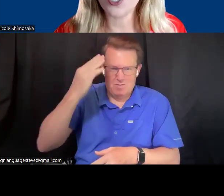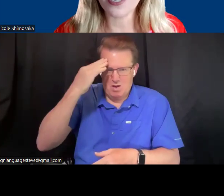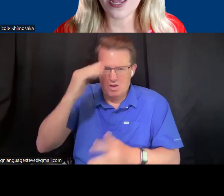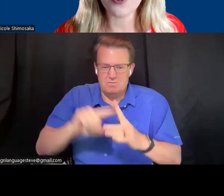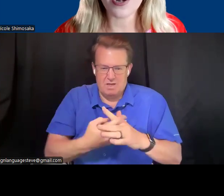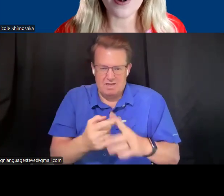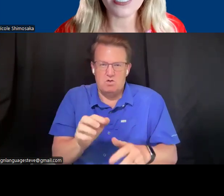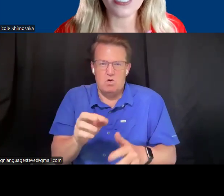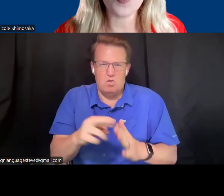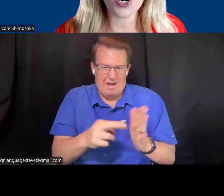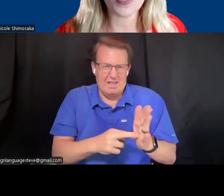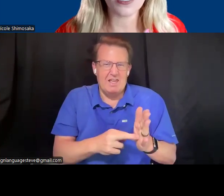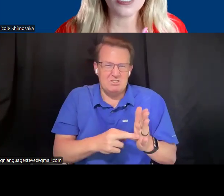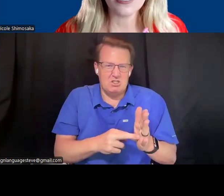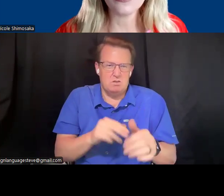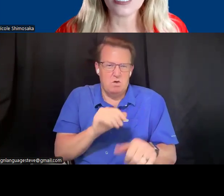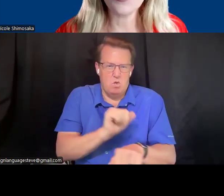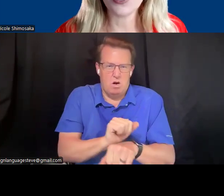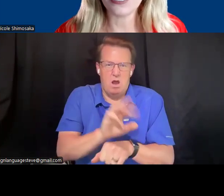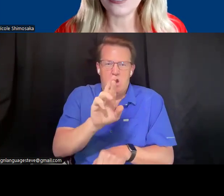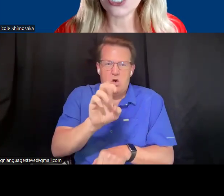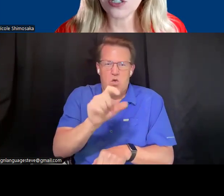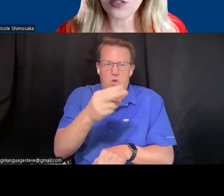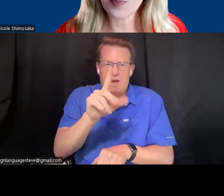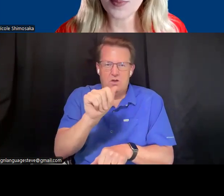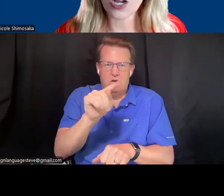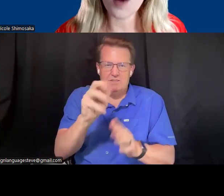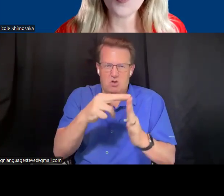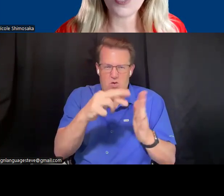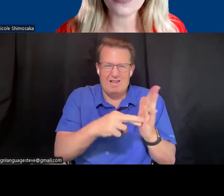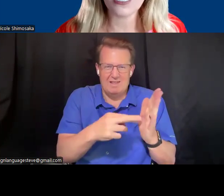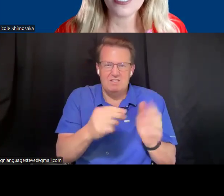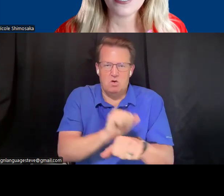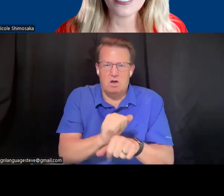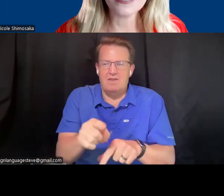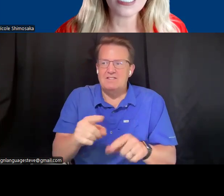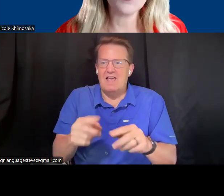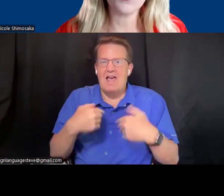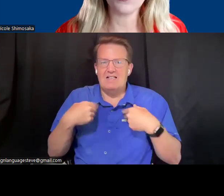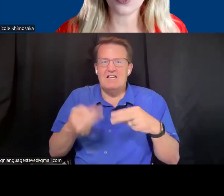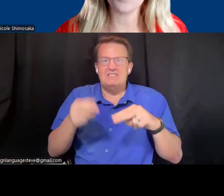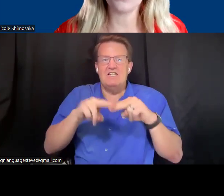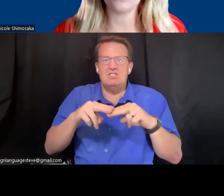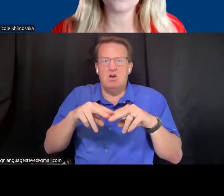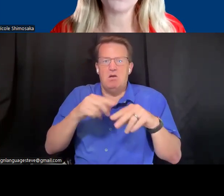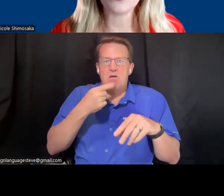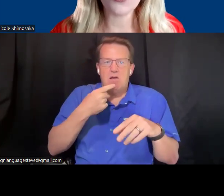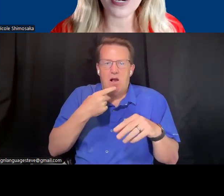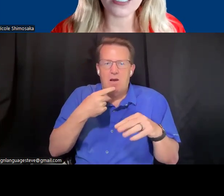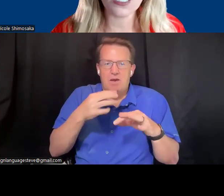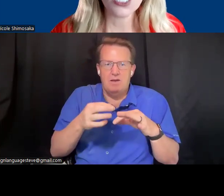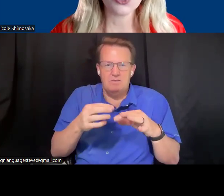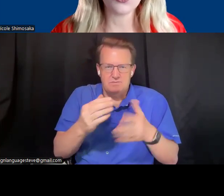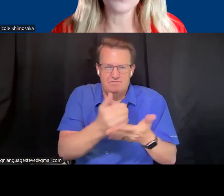work in other areas of the department, this comes with an additional public comment phase, and it comes with the opportunity for